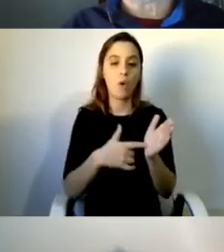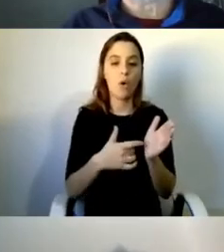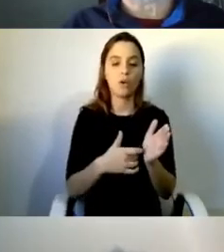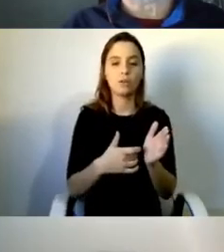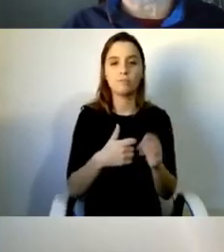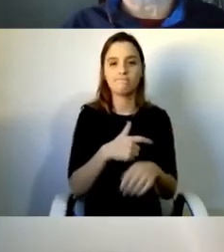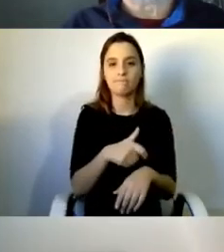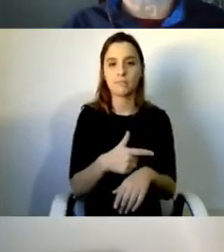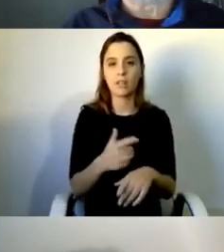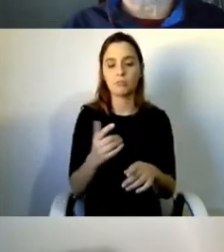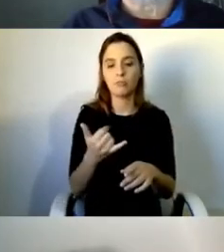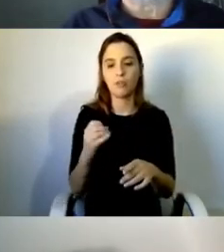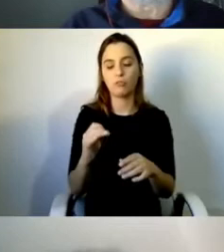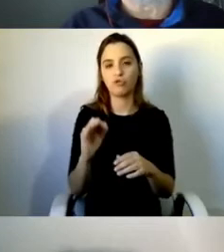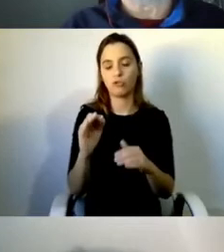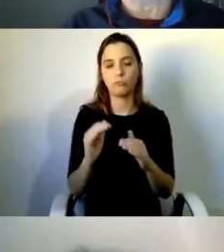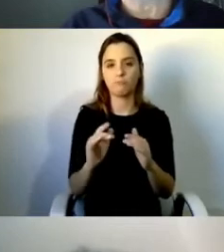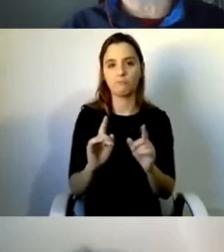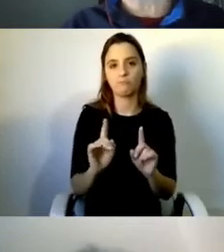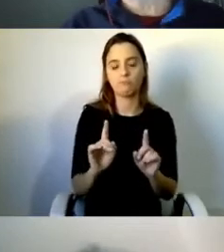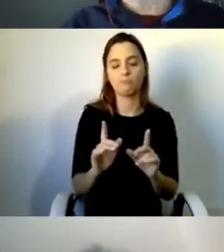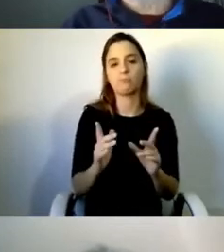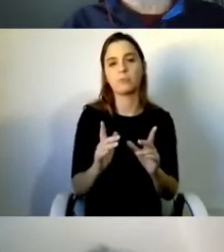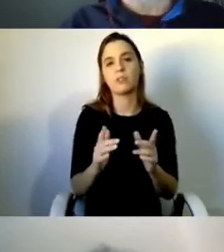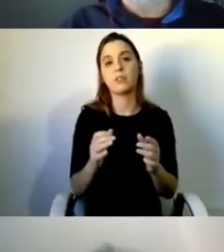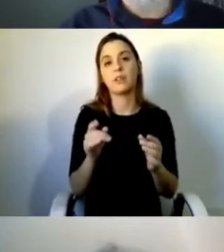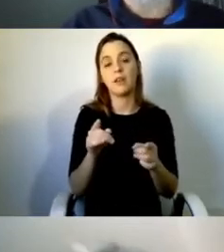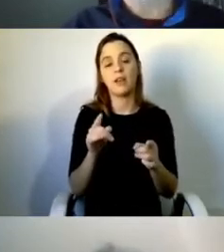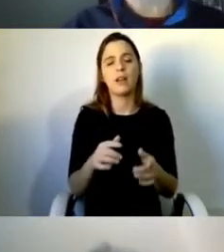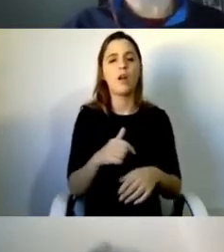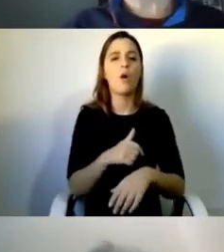for personal hygiene or